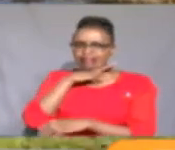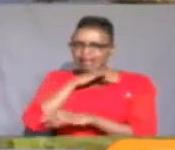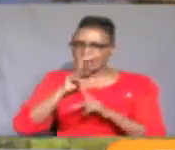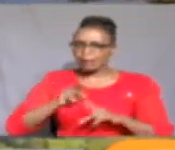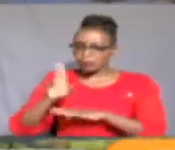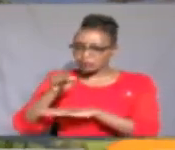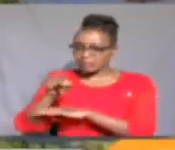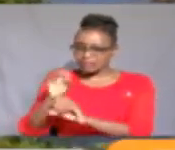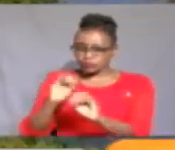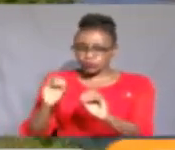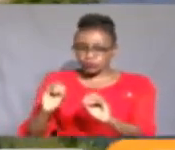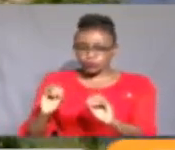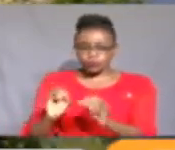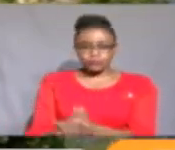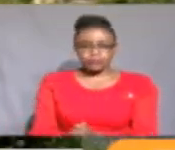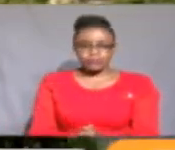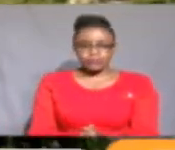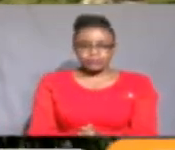Eh.